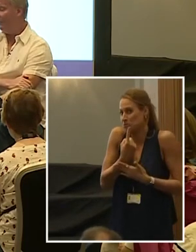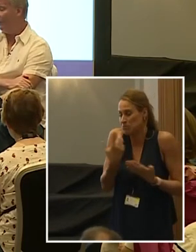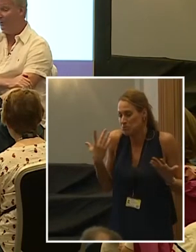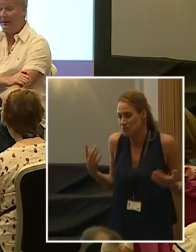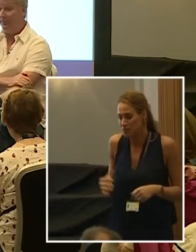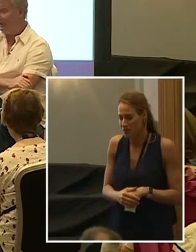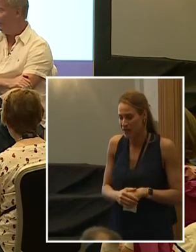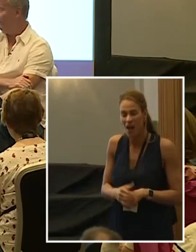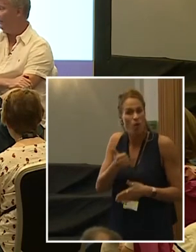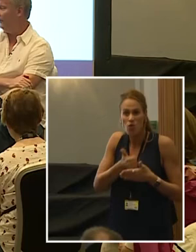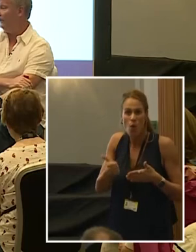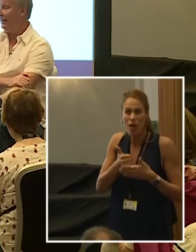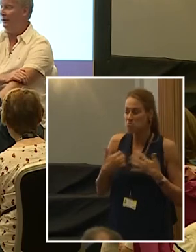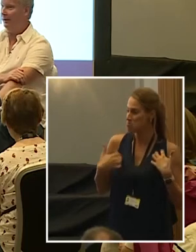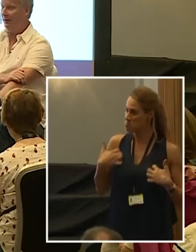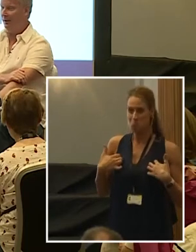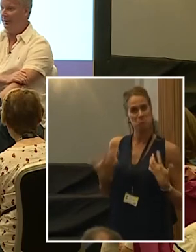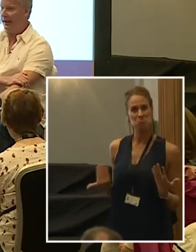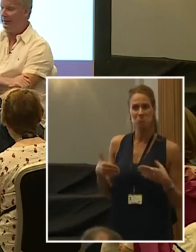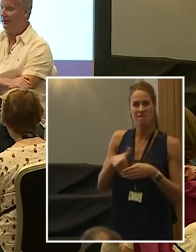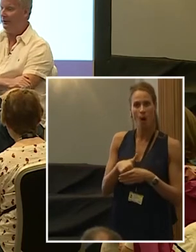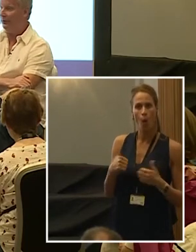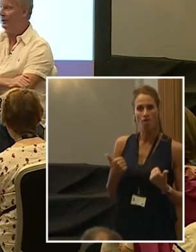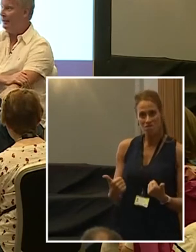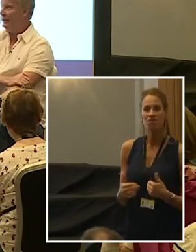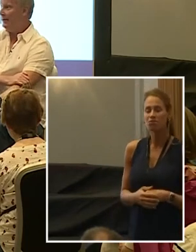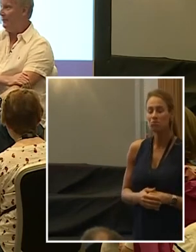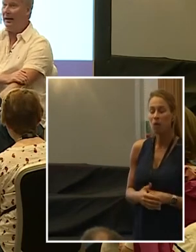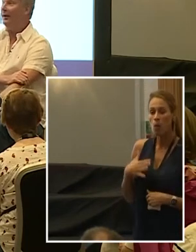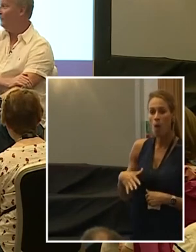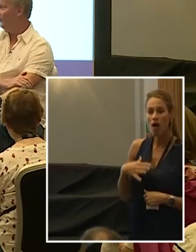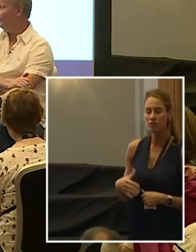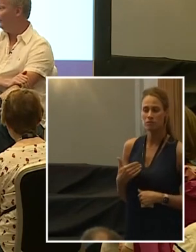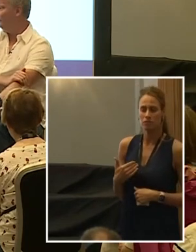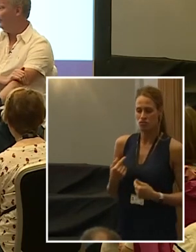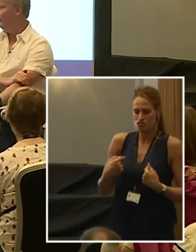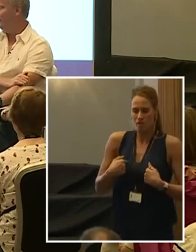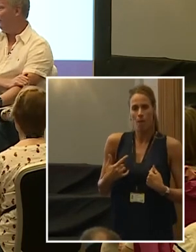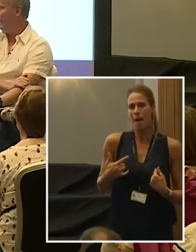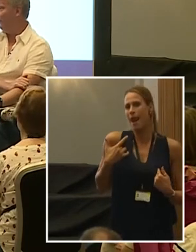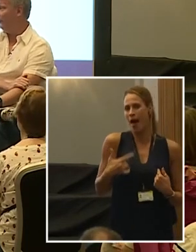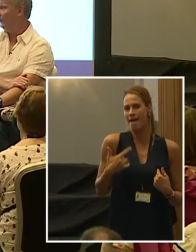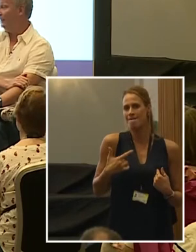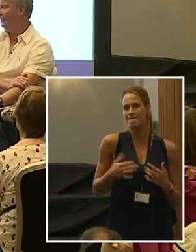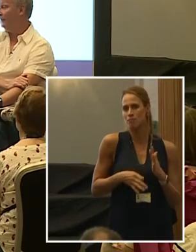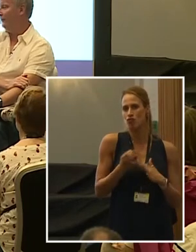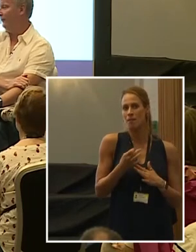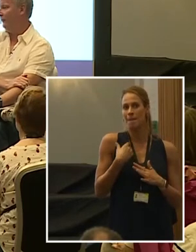I was always up for doing it. Not necessarily for my life improvement, but to help for